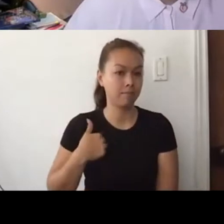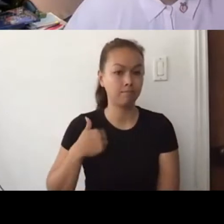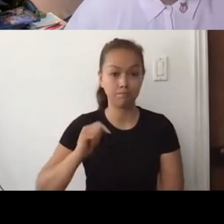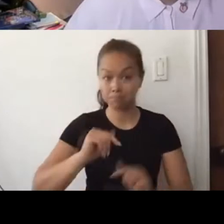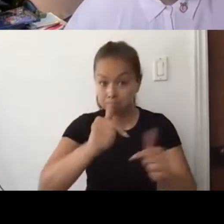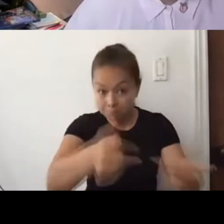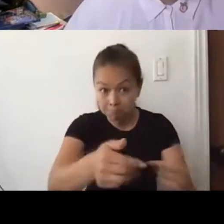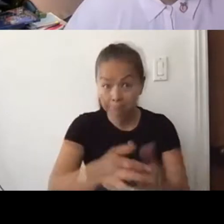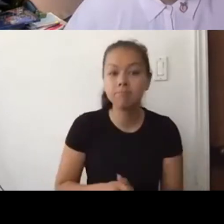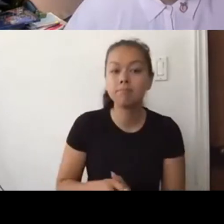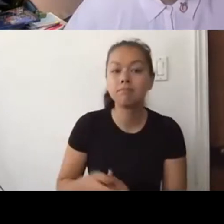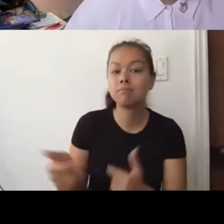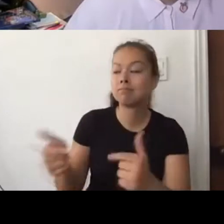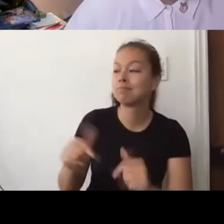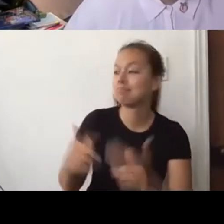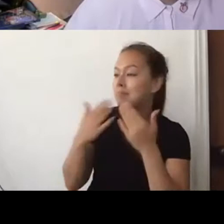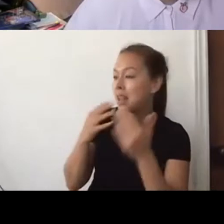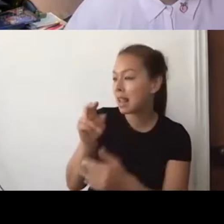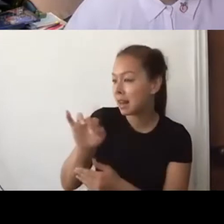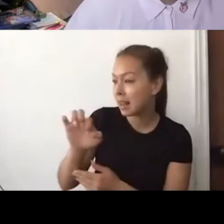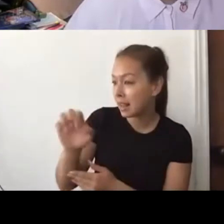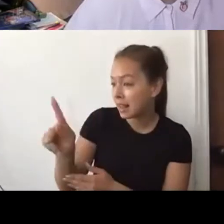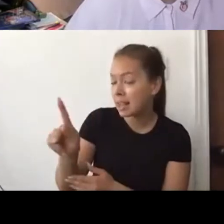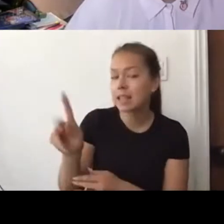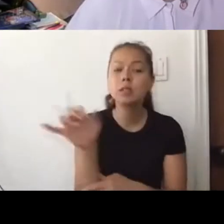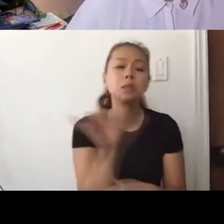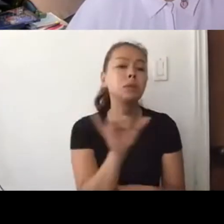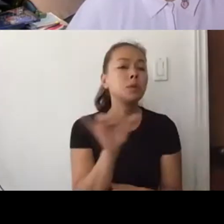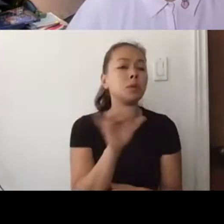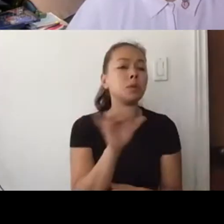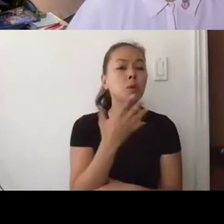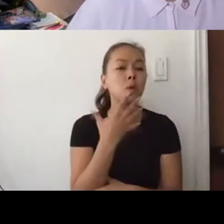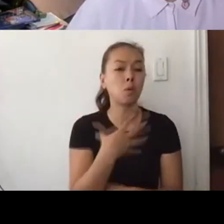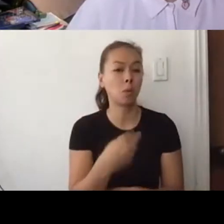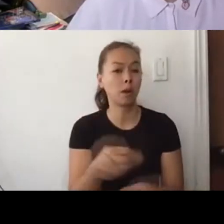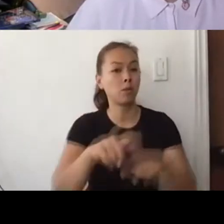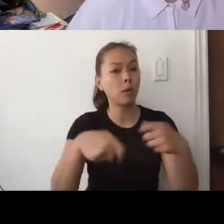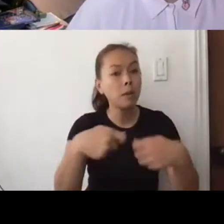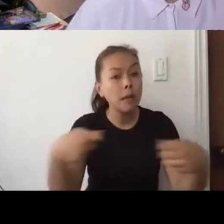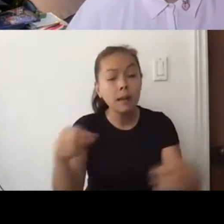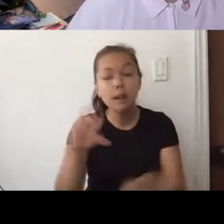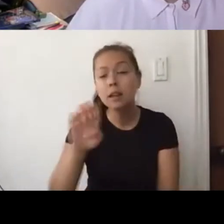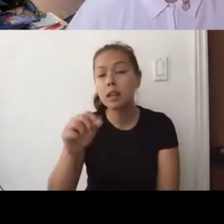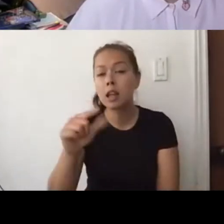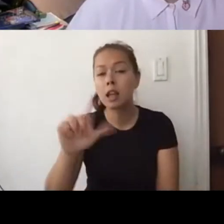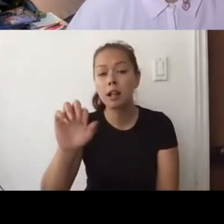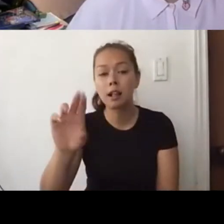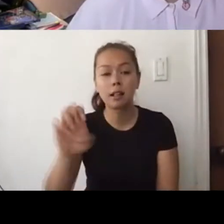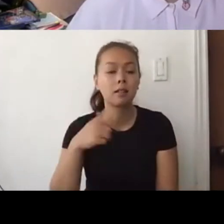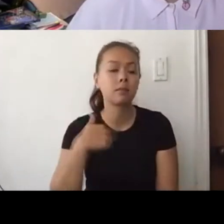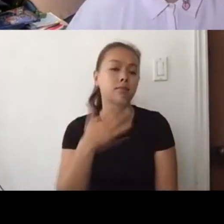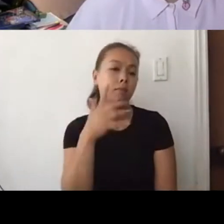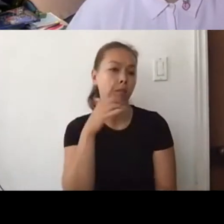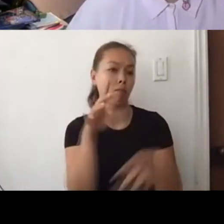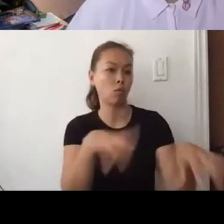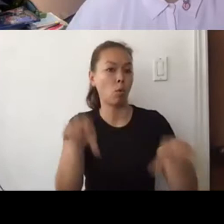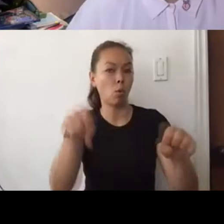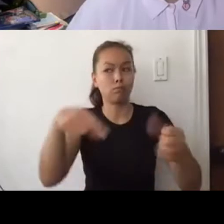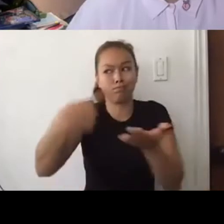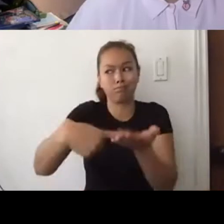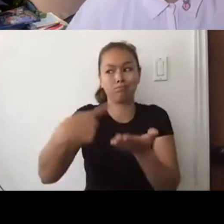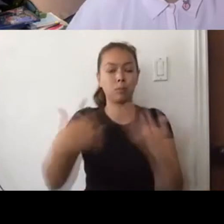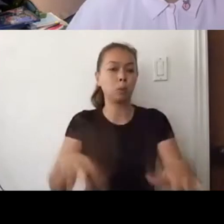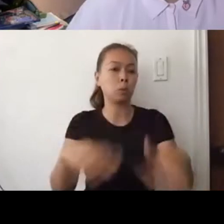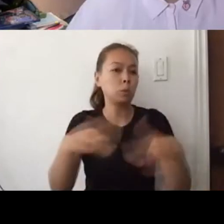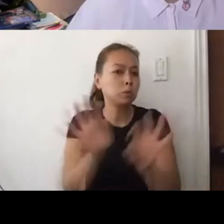Thanks, Nick, for the introduction, and thanks to Egal and to White Ribbon for hosting this really important conversation. As Nick mentioned,